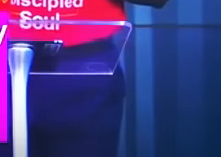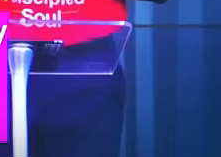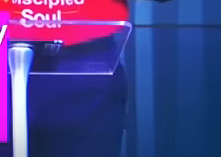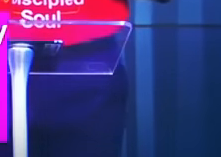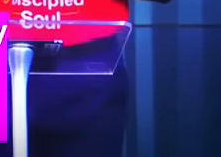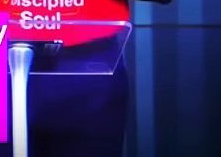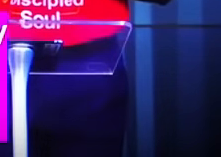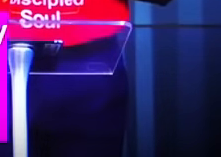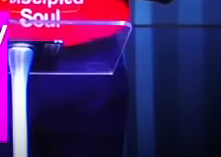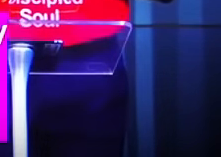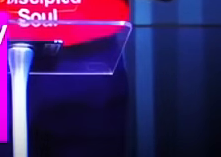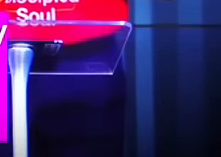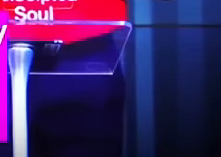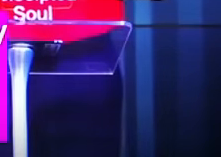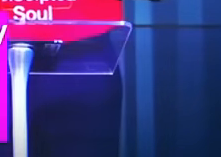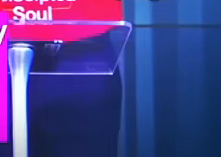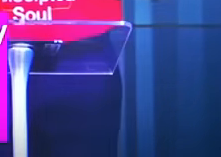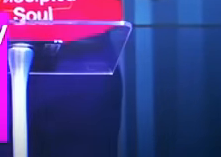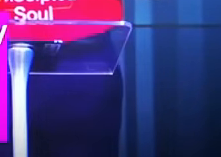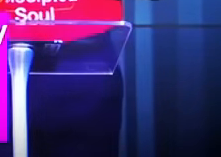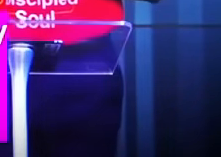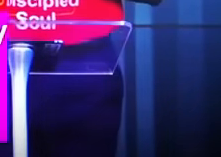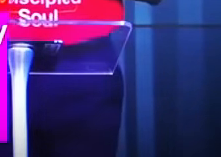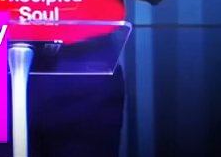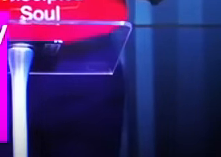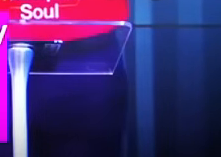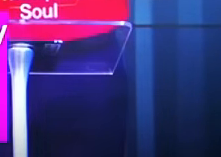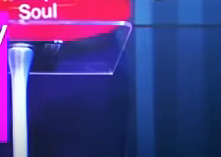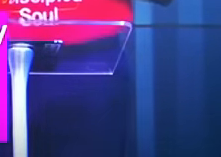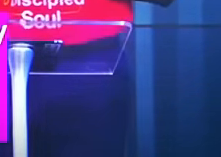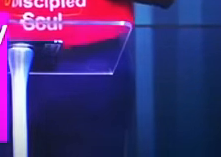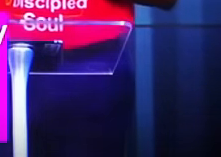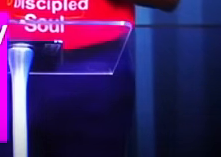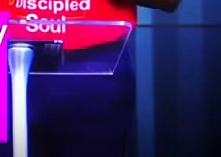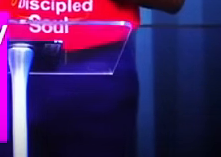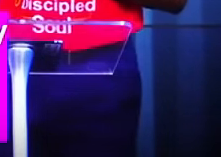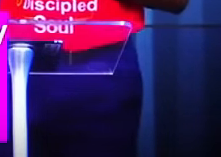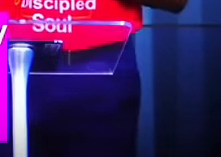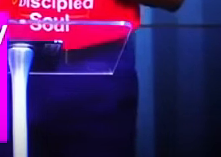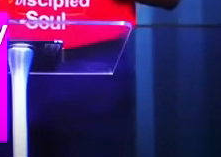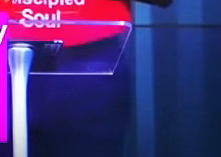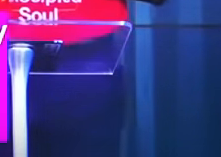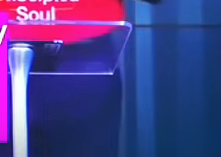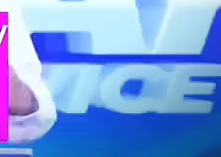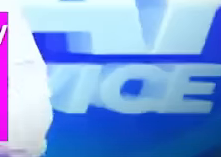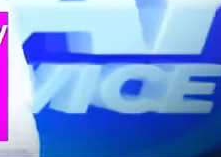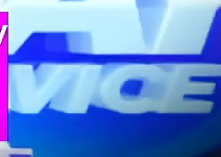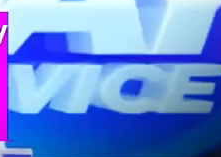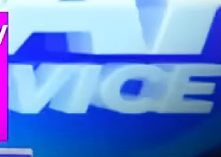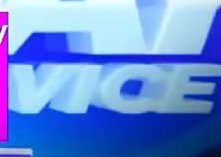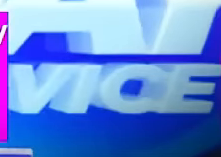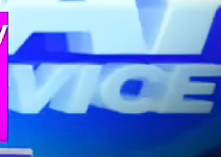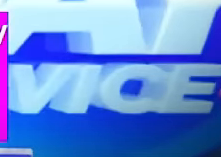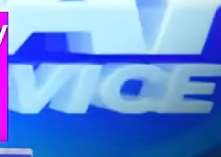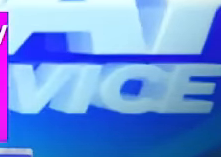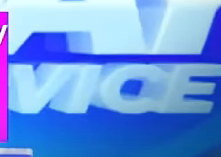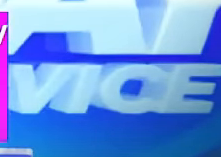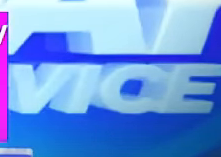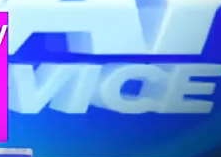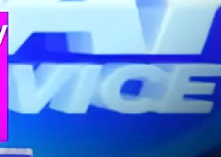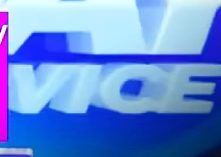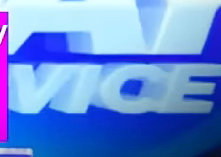Na say, wampene amano ankwa, hwe, me die me kumu abakan. Now listen, this is just the beginning.